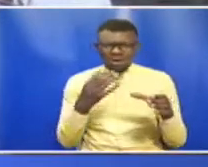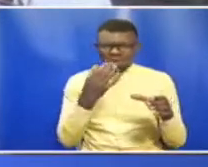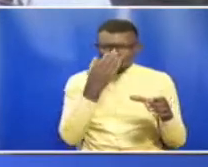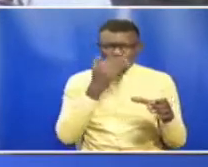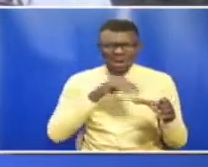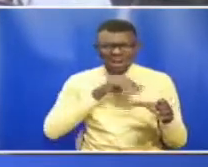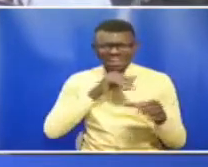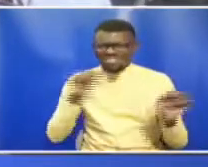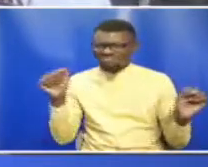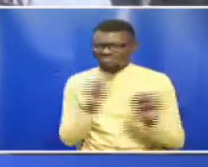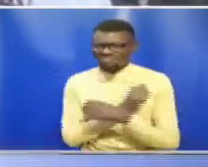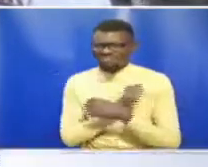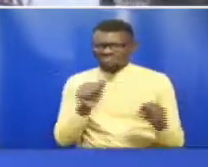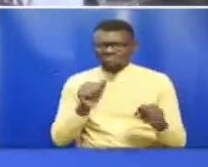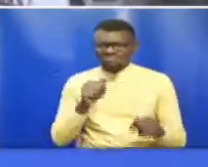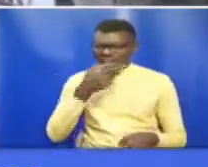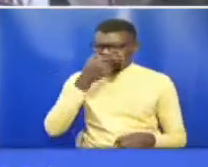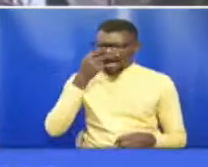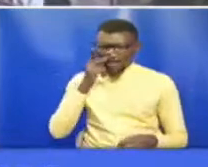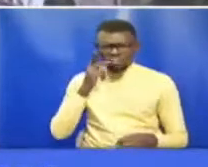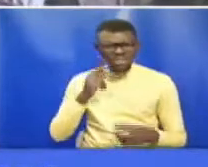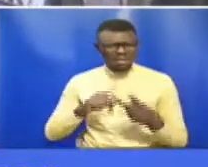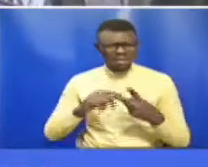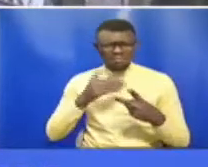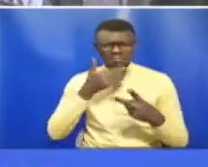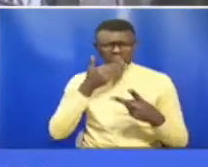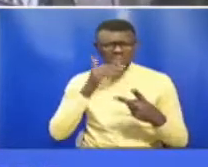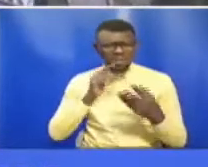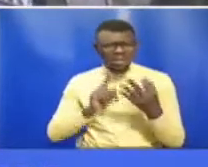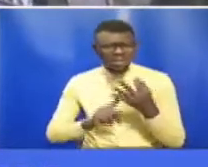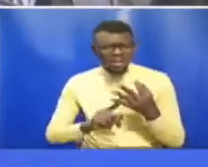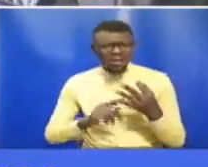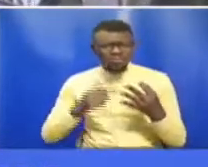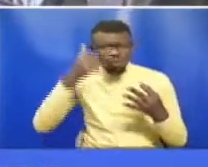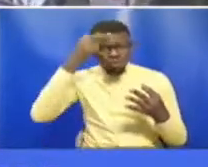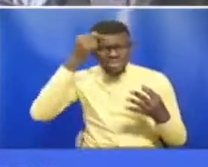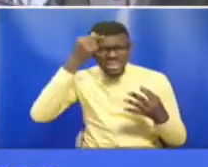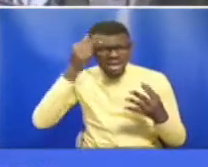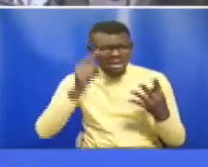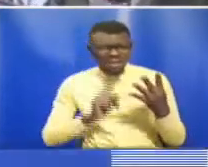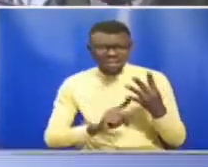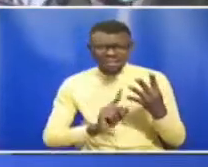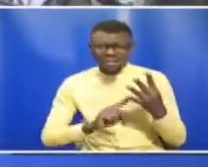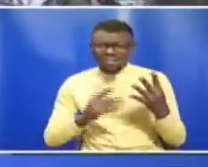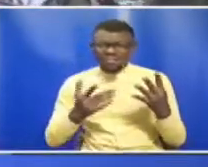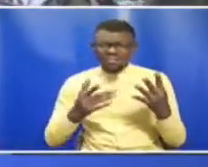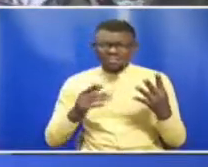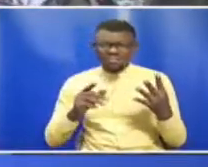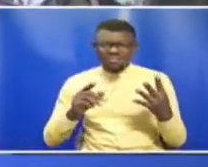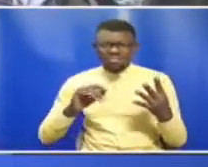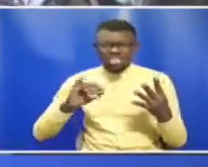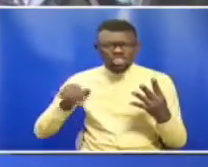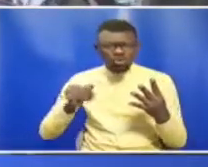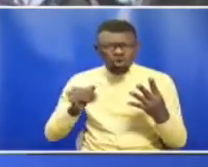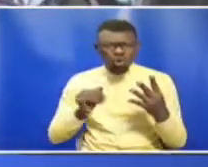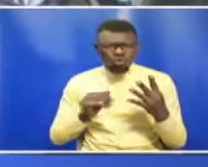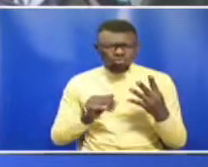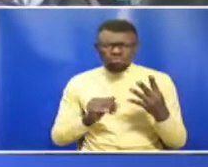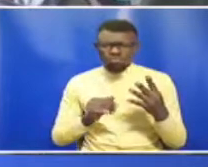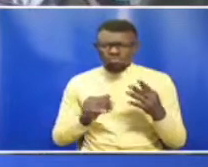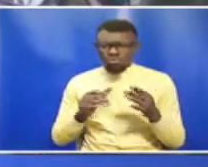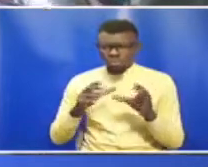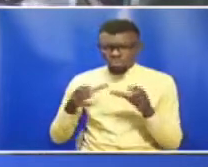Ukiangalia Kalonzo na Mudavadi na Gideon Moi na Wetangula na Cyrus Jirongo na timu ya OKA inazidi kwenda mbele.